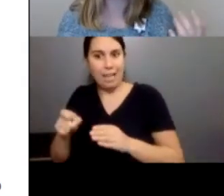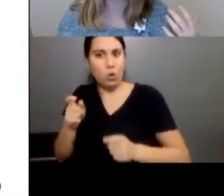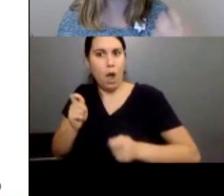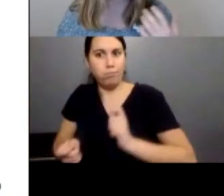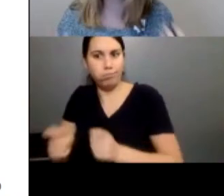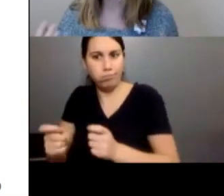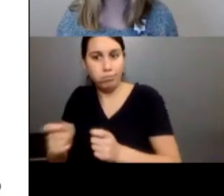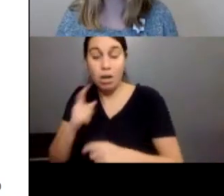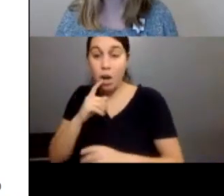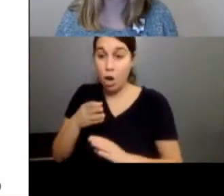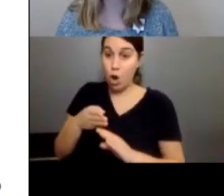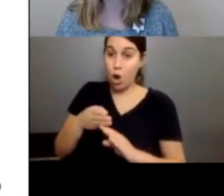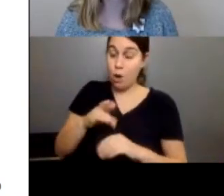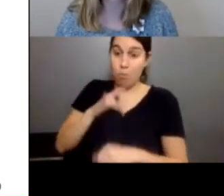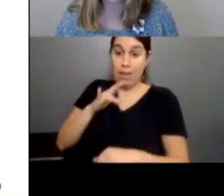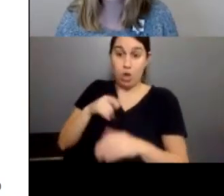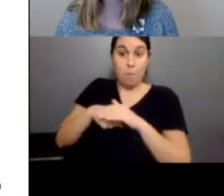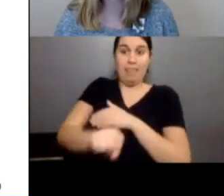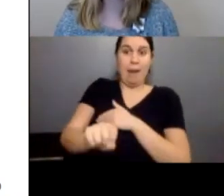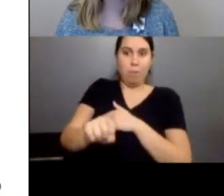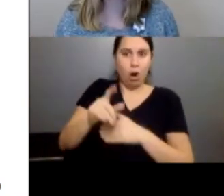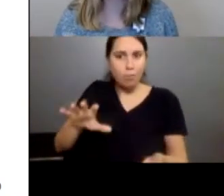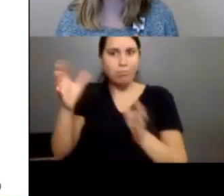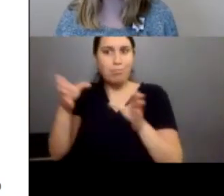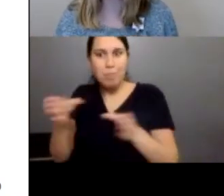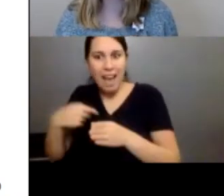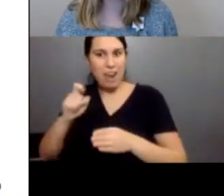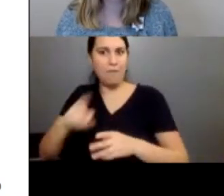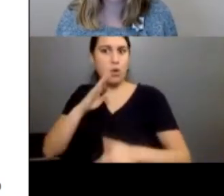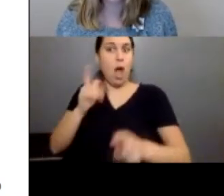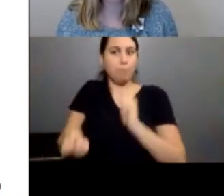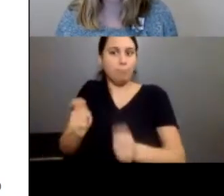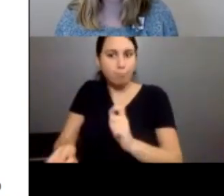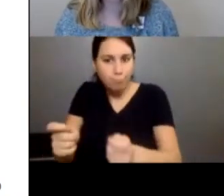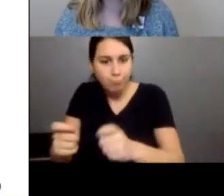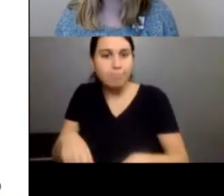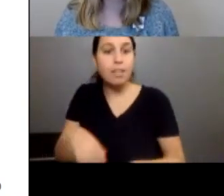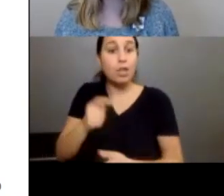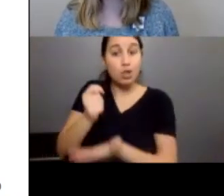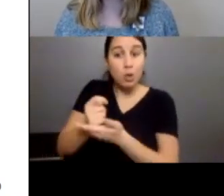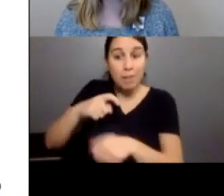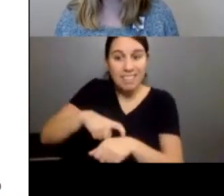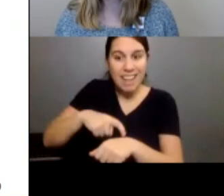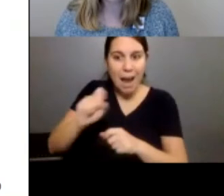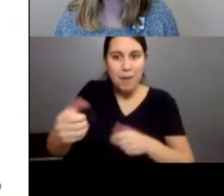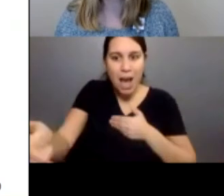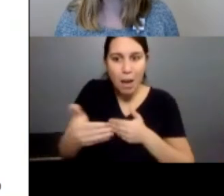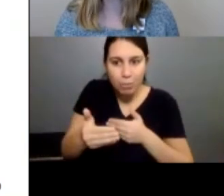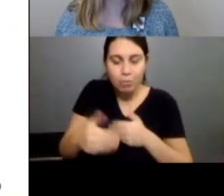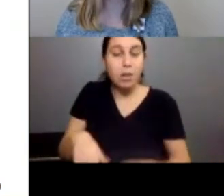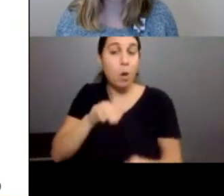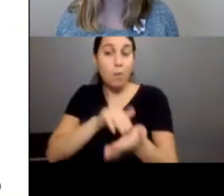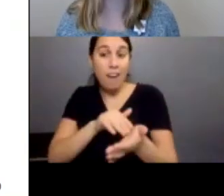preterm labor kind of got in the way, altered those plans, limited our projected treatment time. Providers are well